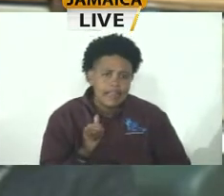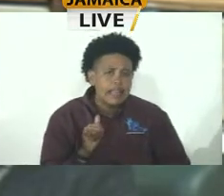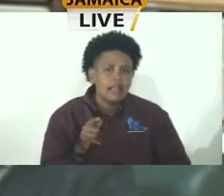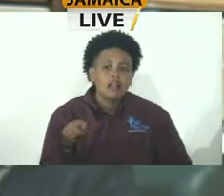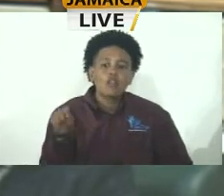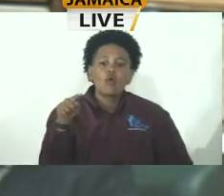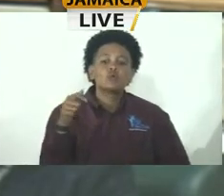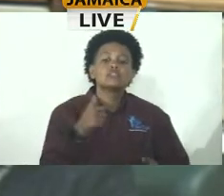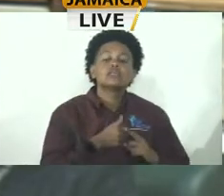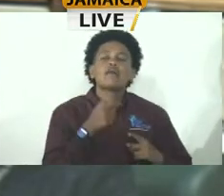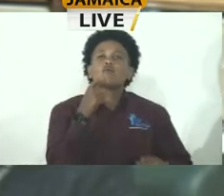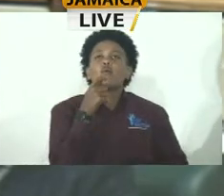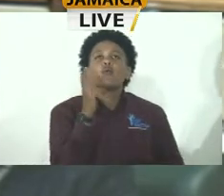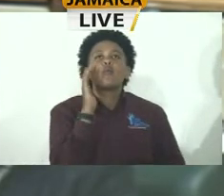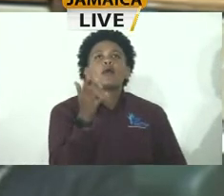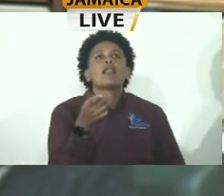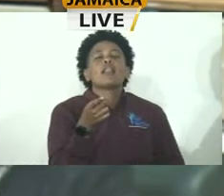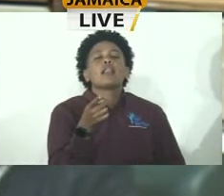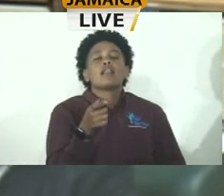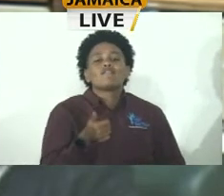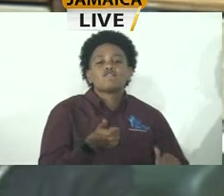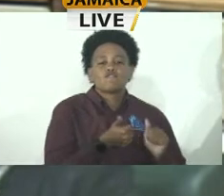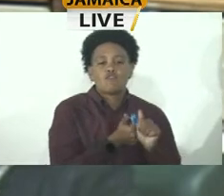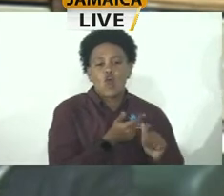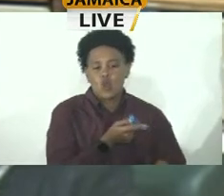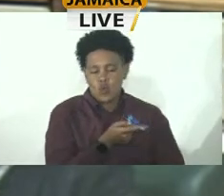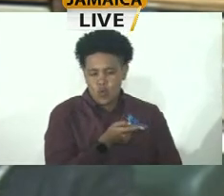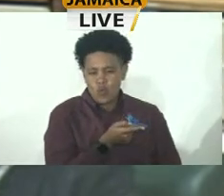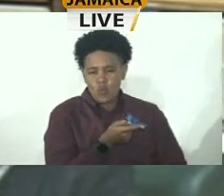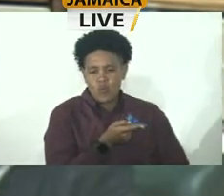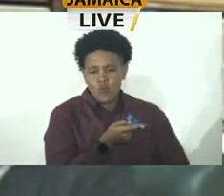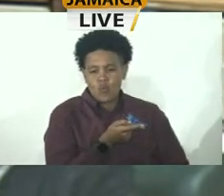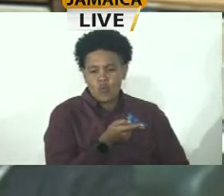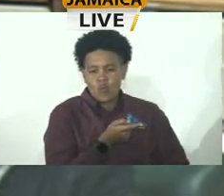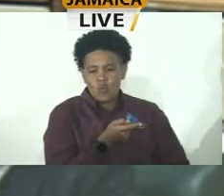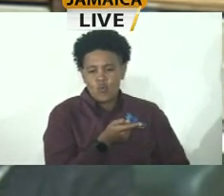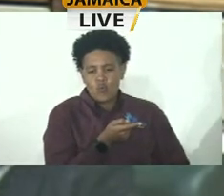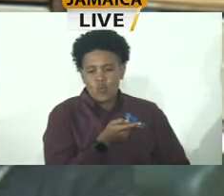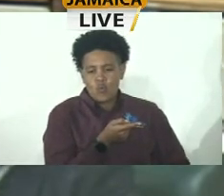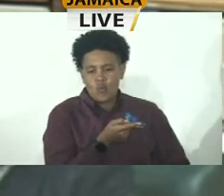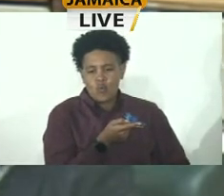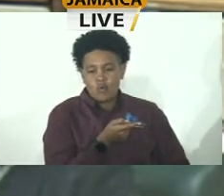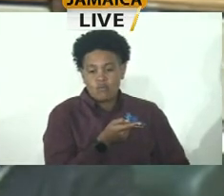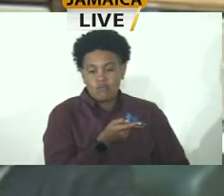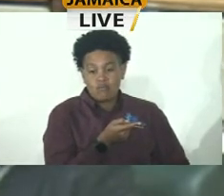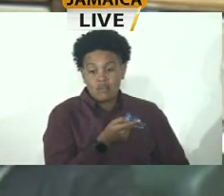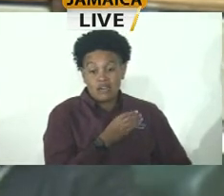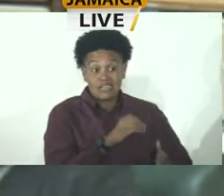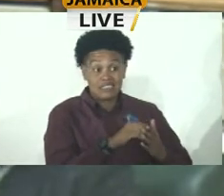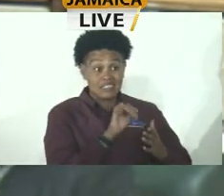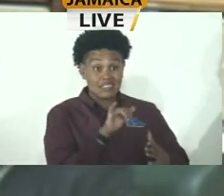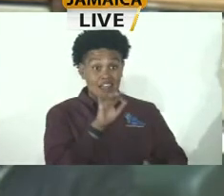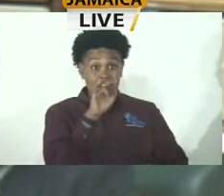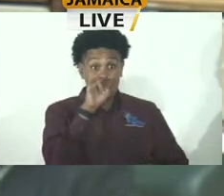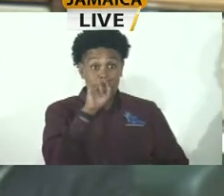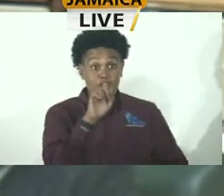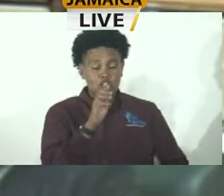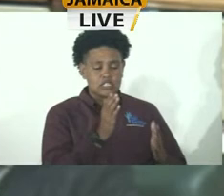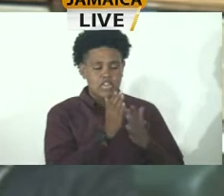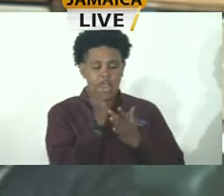those who will follow it and it is within that fringe element of